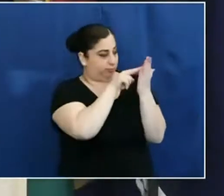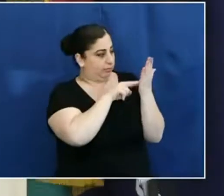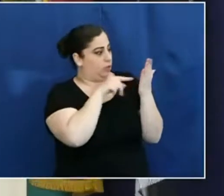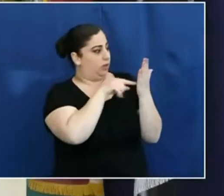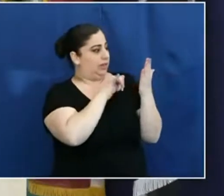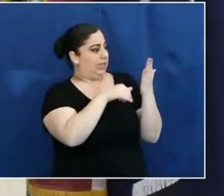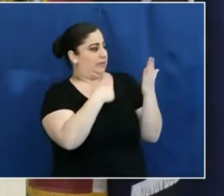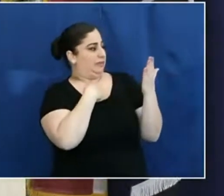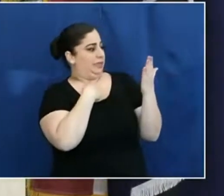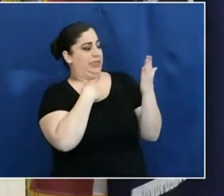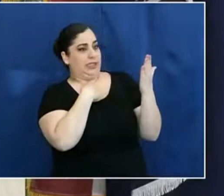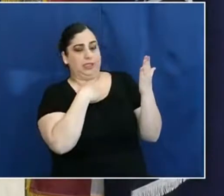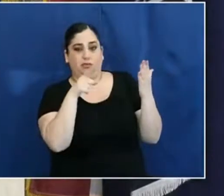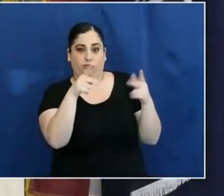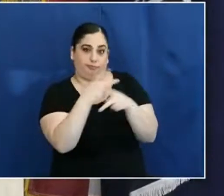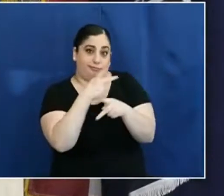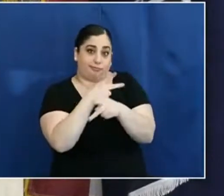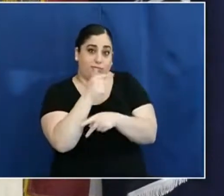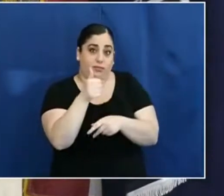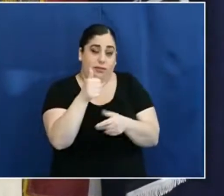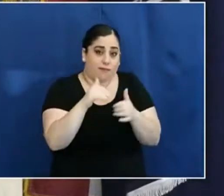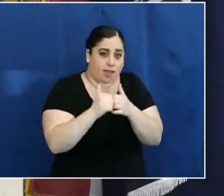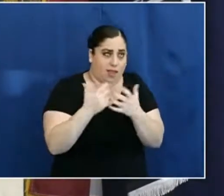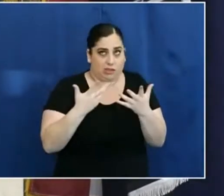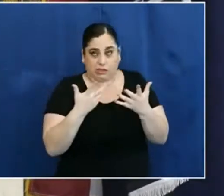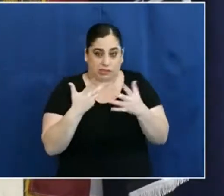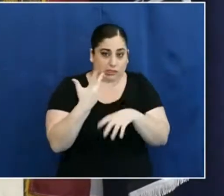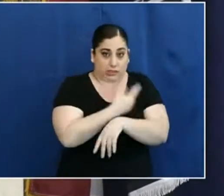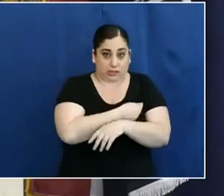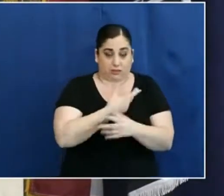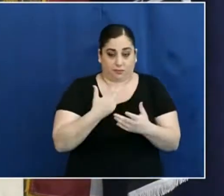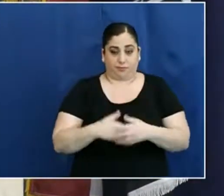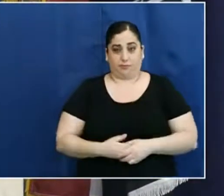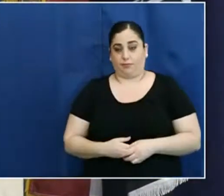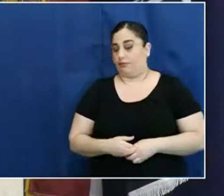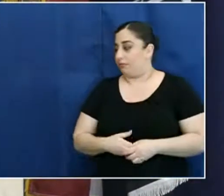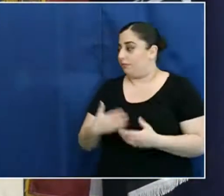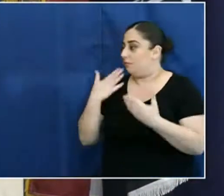Our final caller is Paul Sisson with the San Diego Union Tribune.